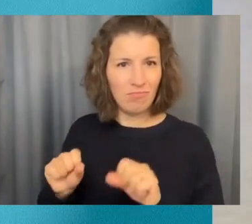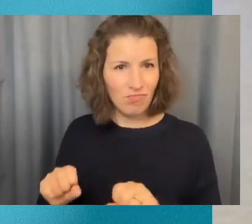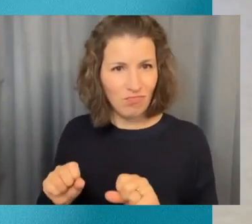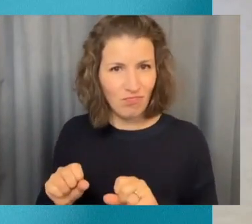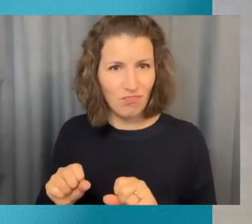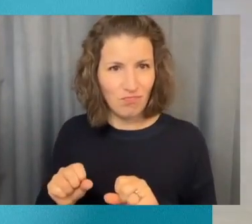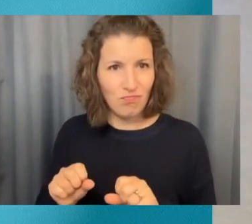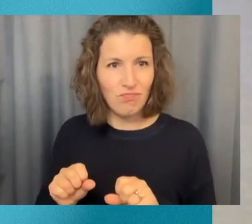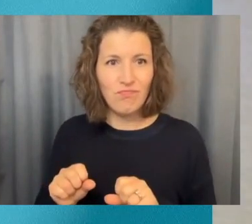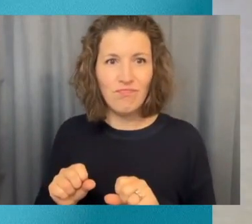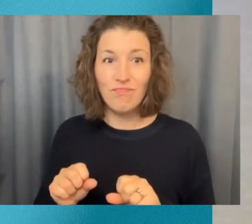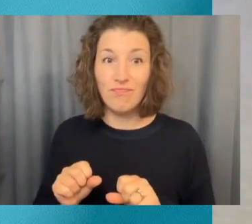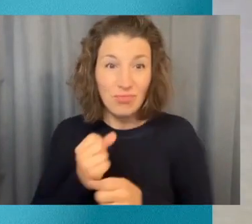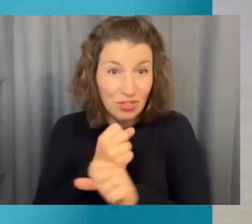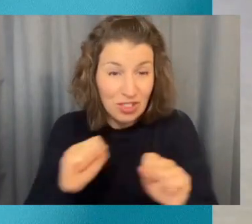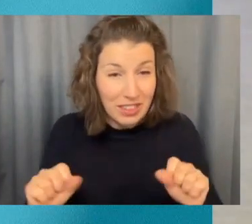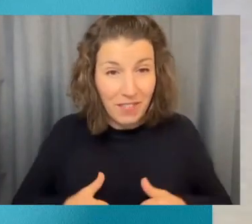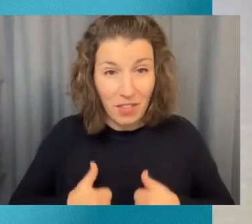to save lives.